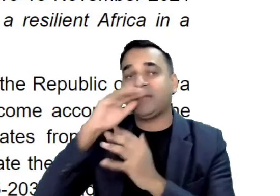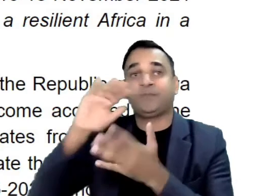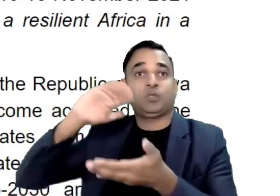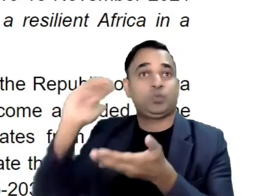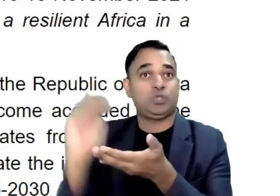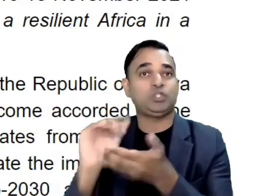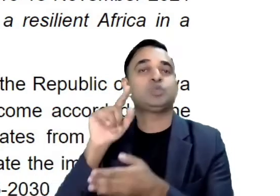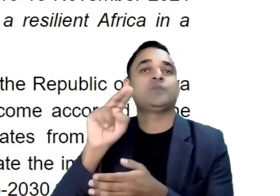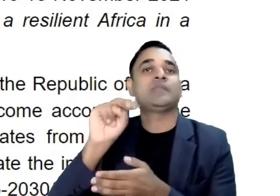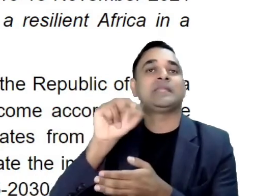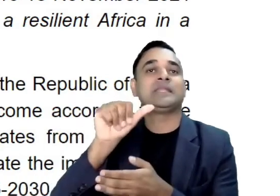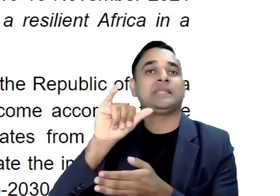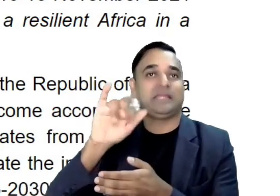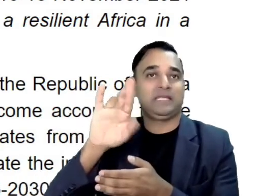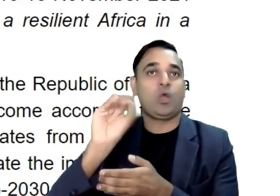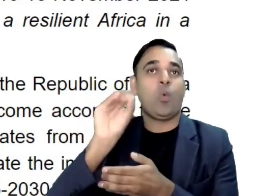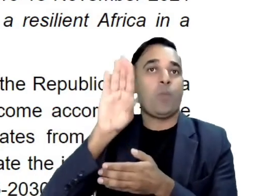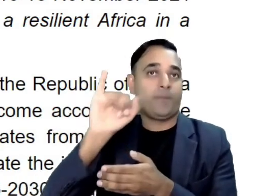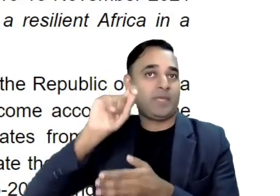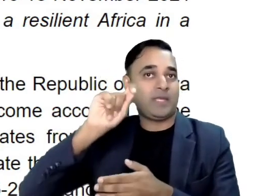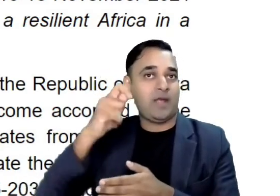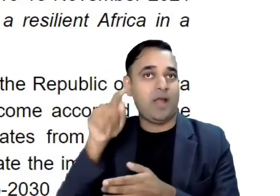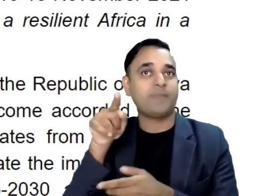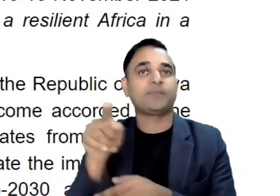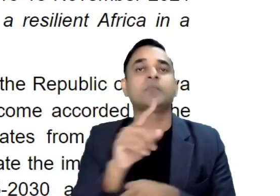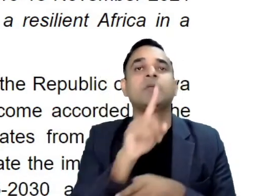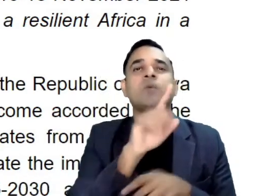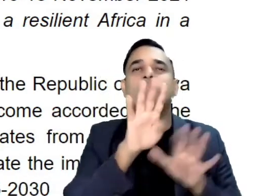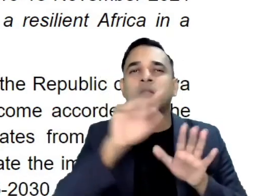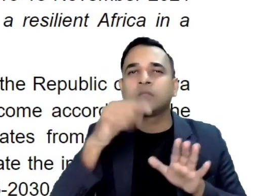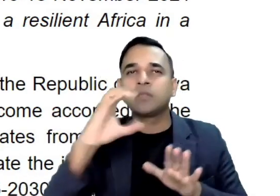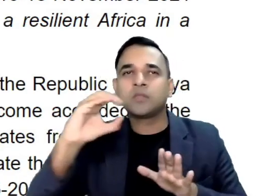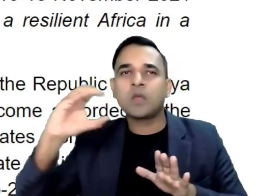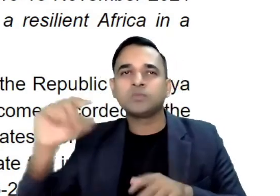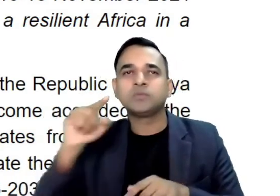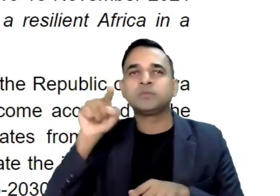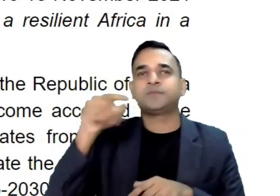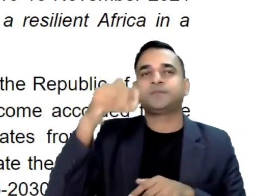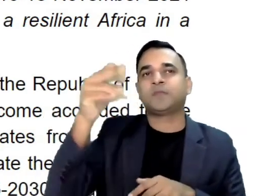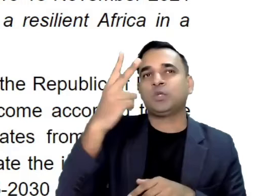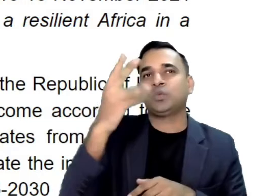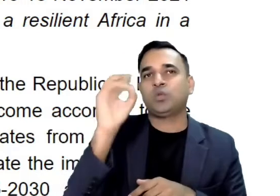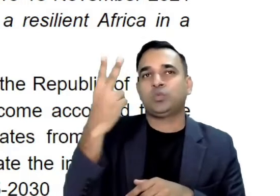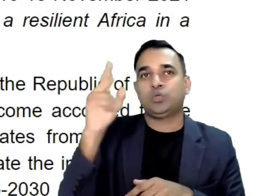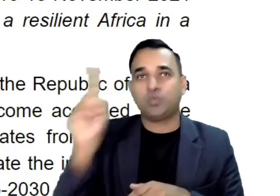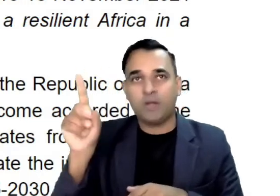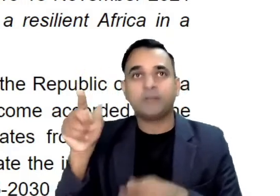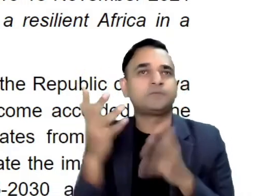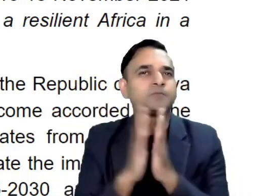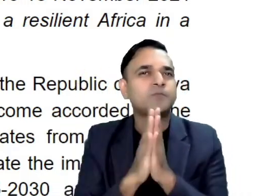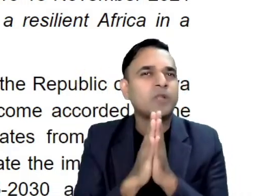of action for the implementation of the Sendai Framework for Disaster Risk Reduction 2015-2030 in